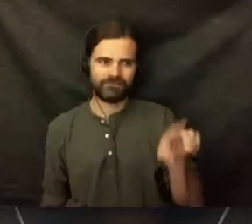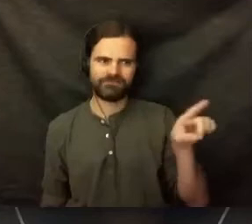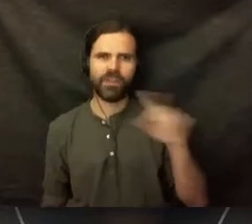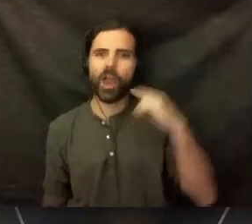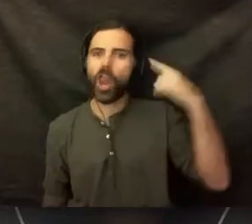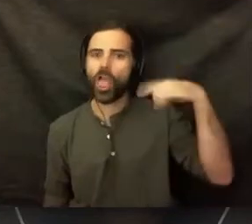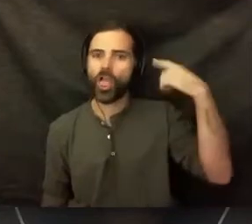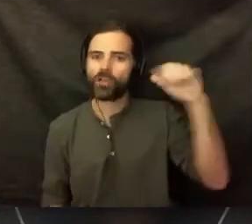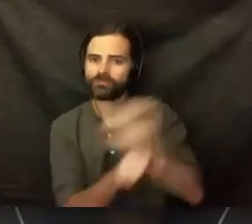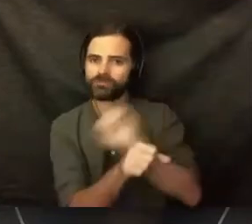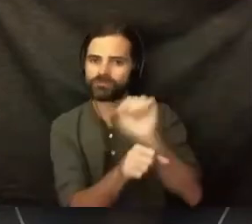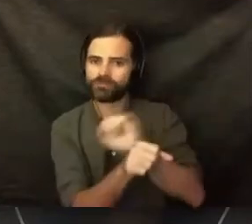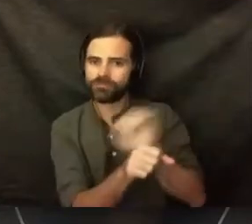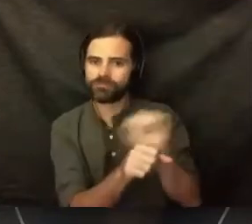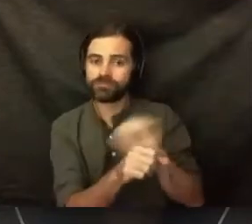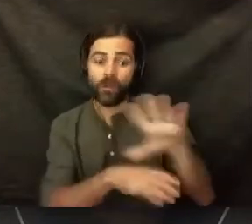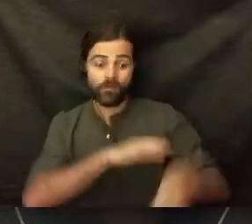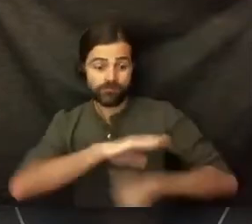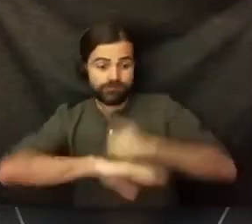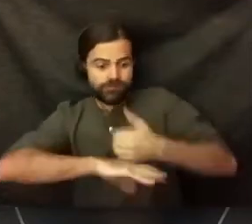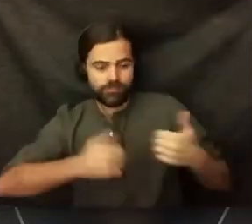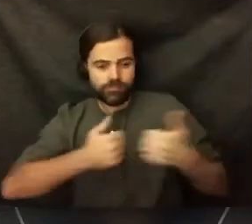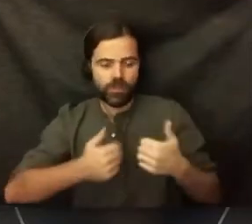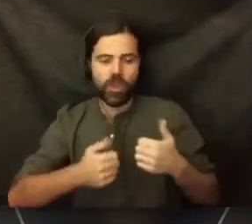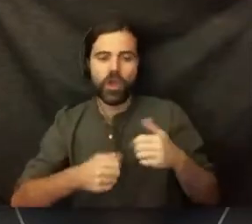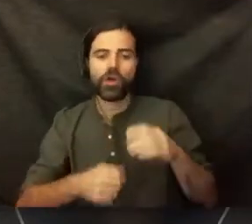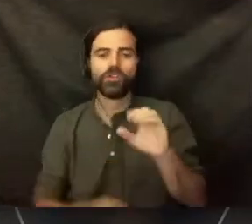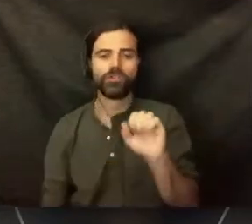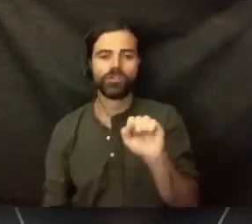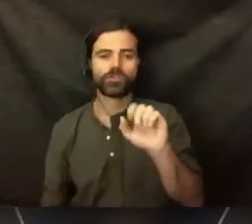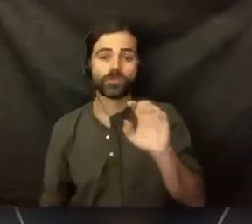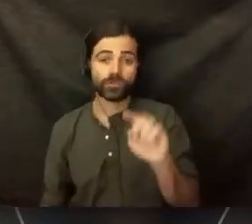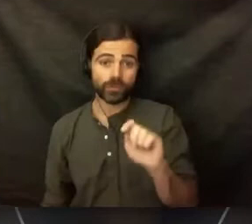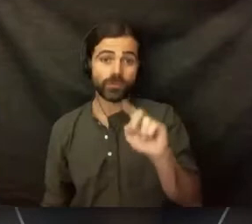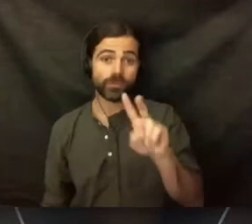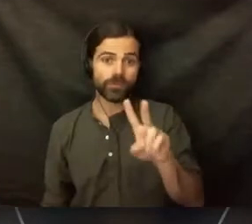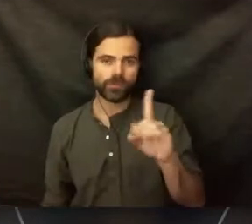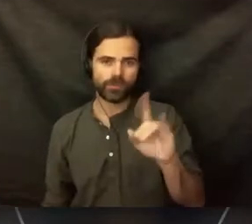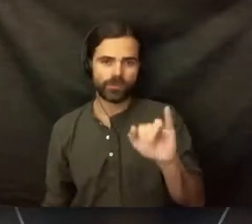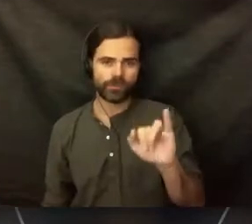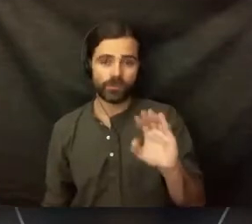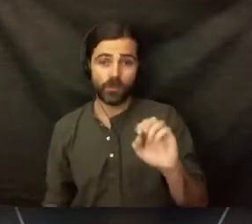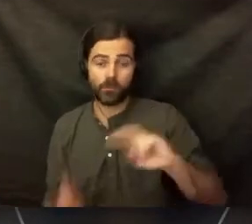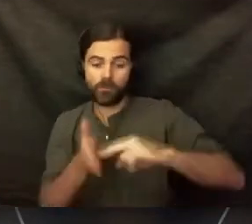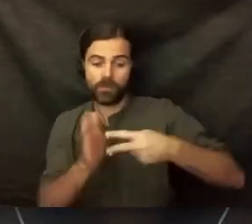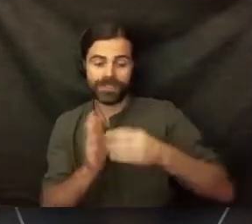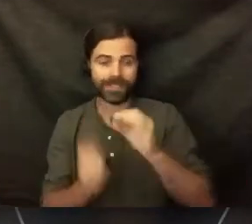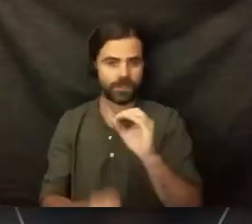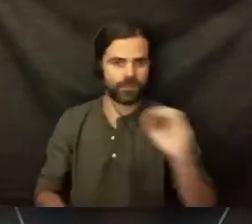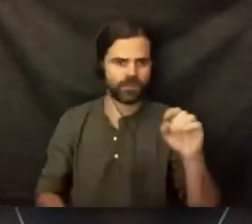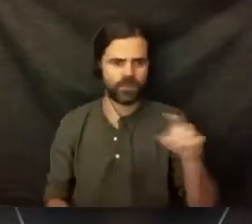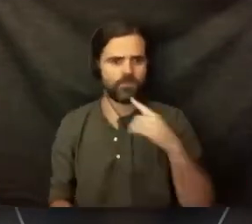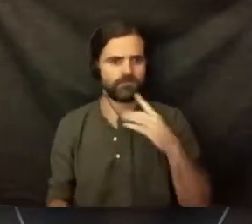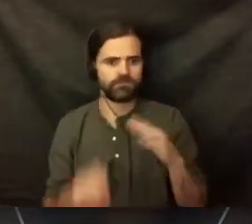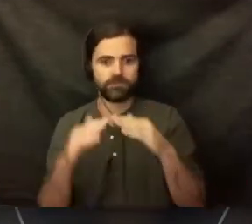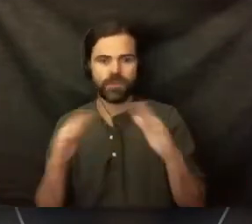the studio Project Zero, and involved in the last decade in the global network of Impact Hub. I'm sure many of you know